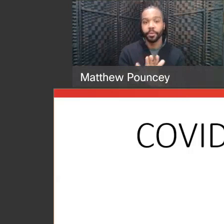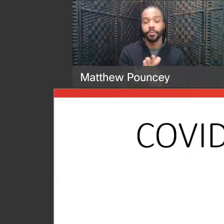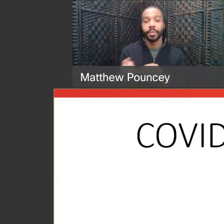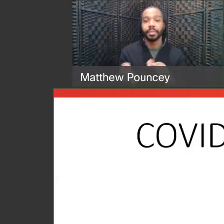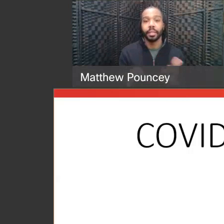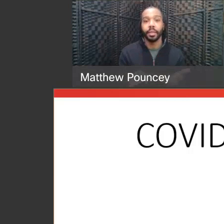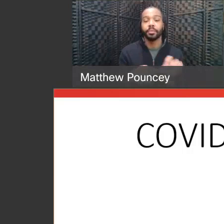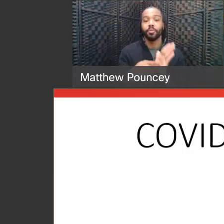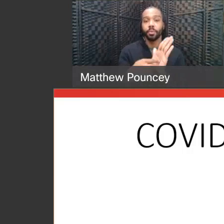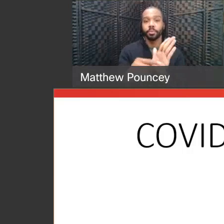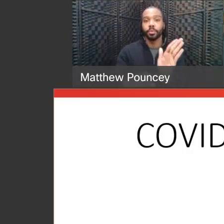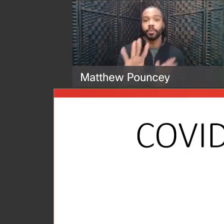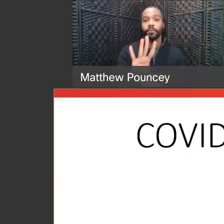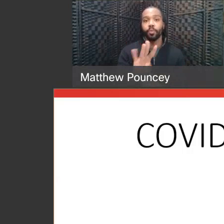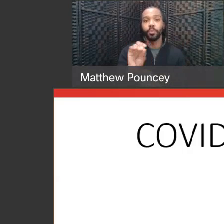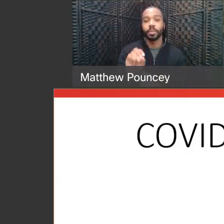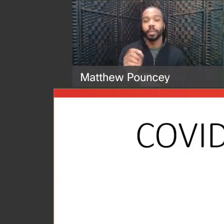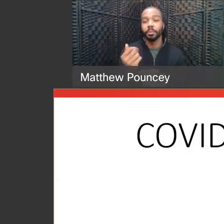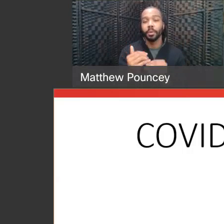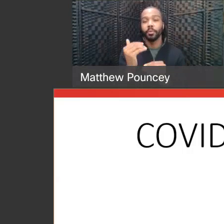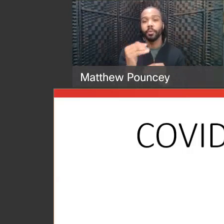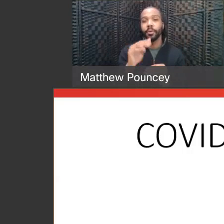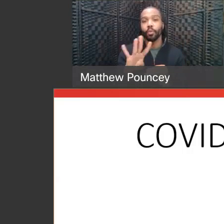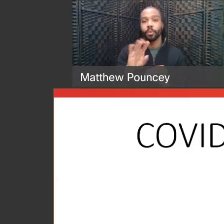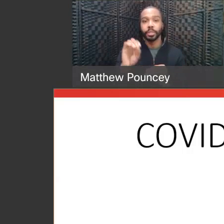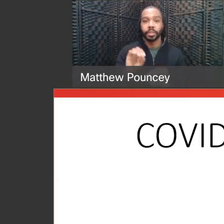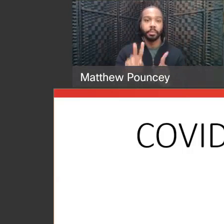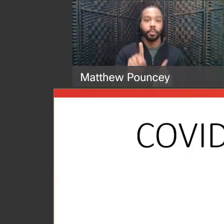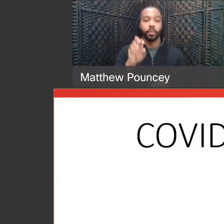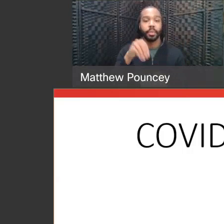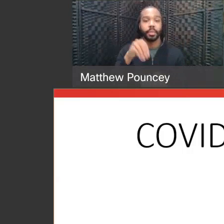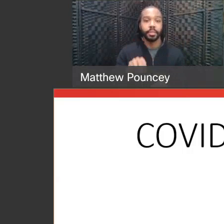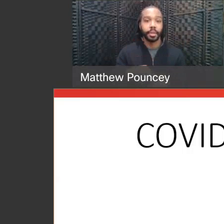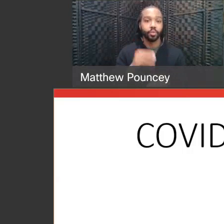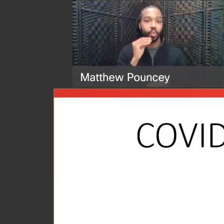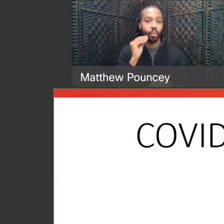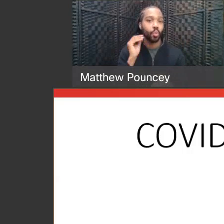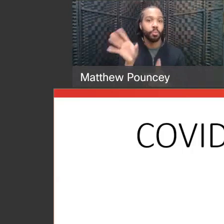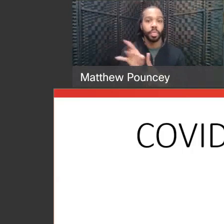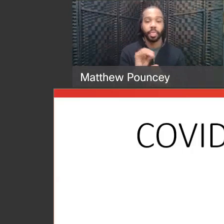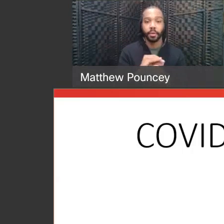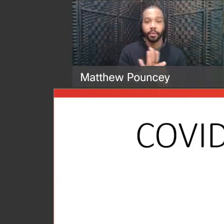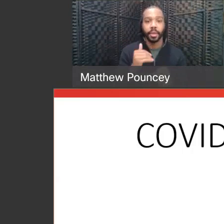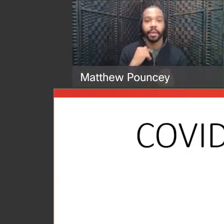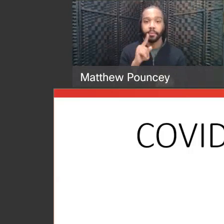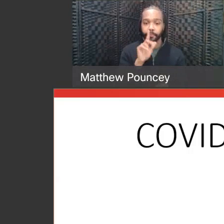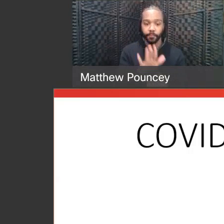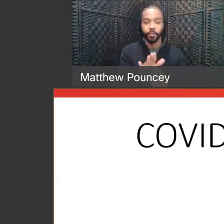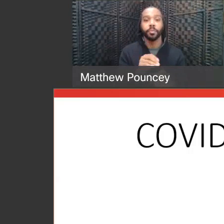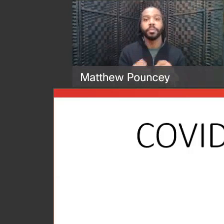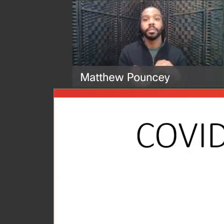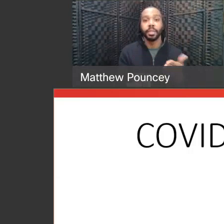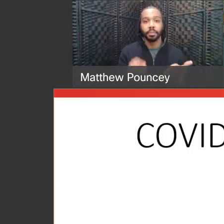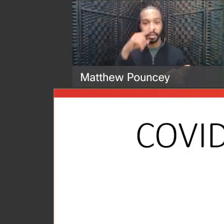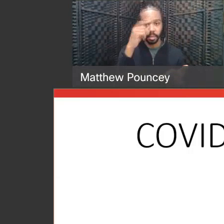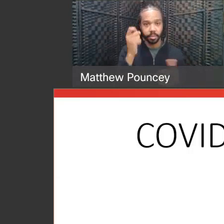reflecting about 4%, a little over 4% of people in natural homes who contracted COVID and had a confirmed COVID death.